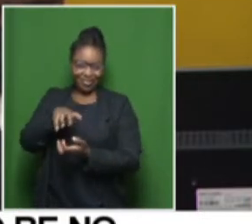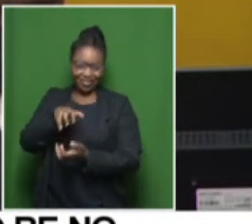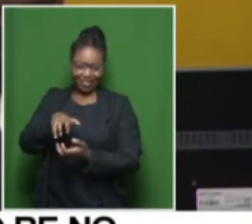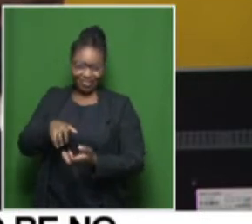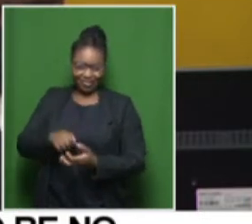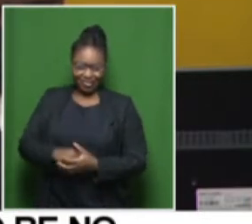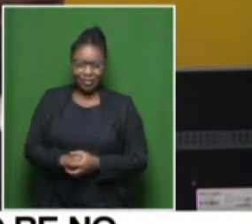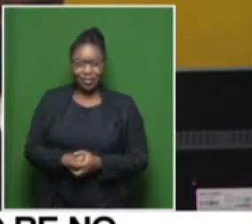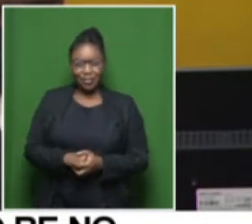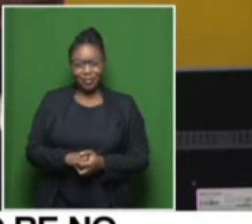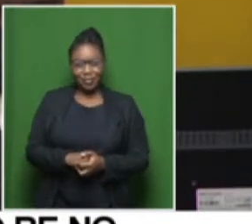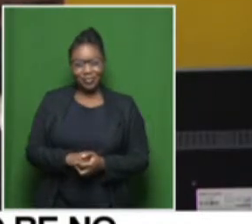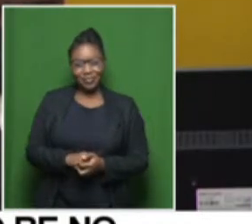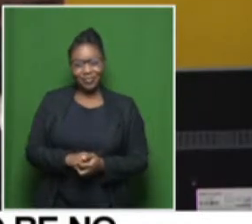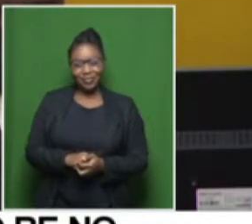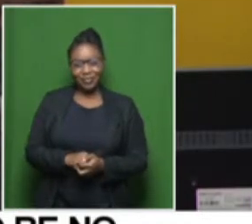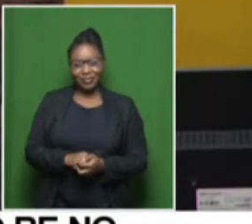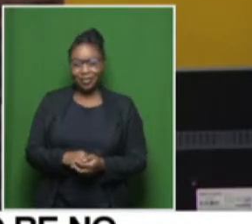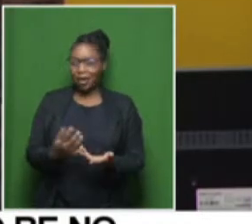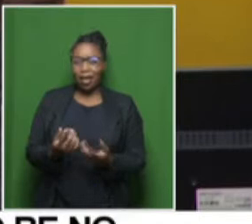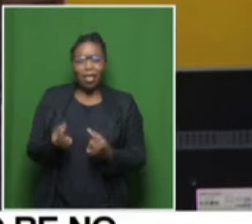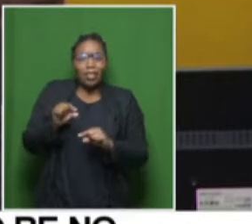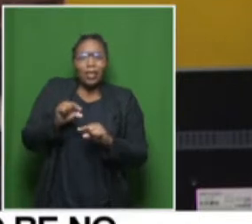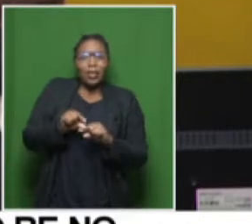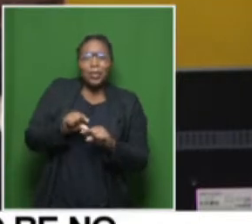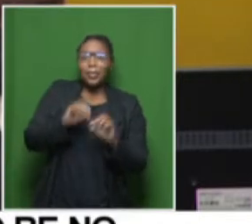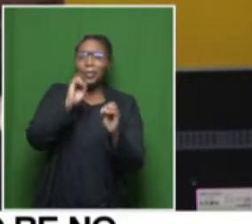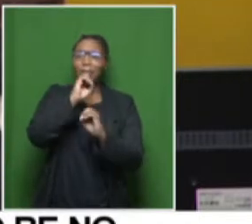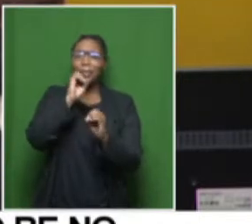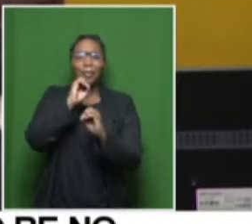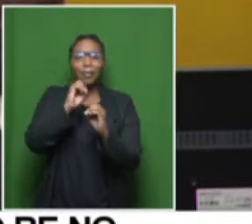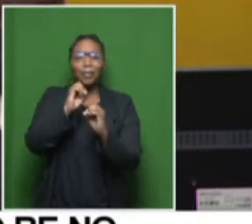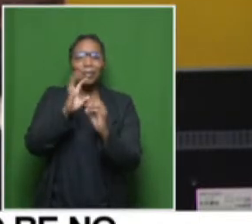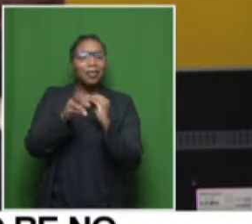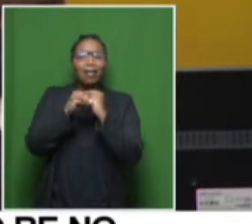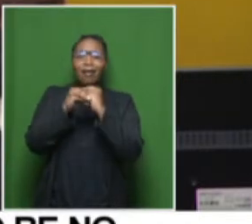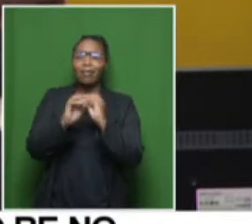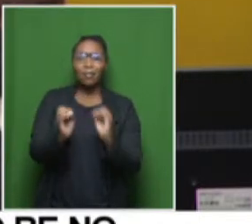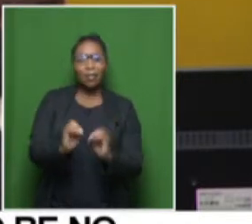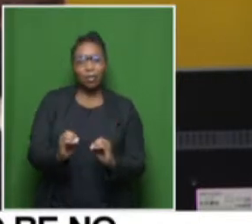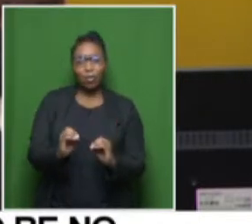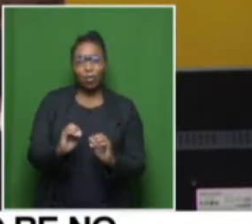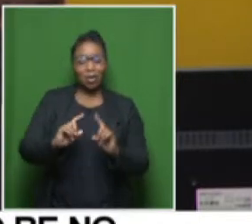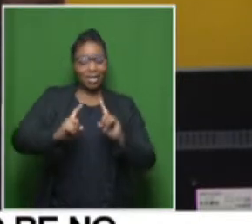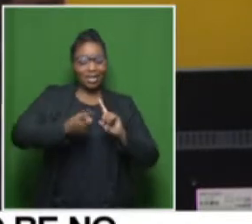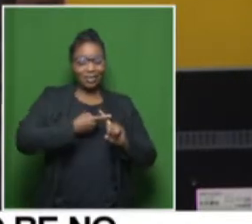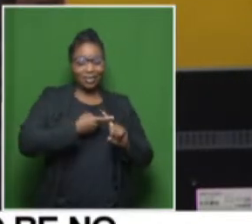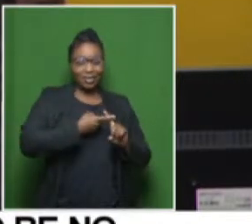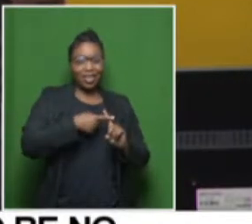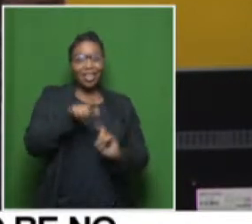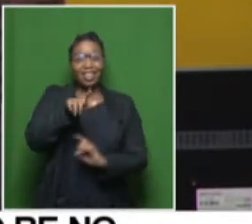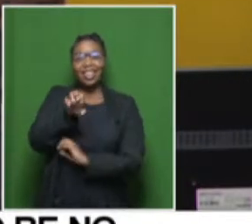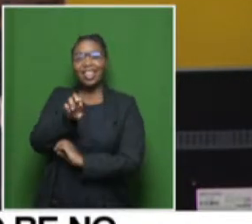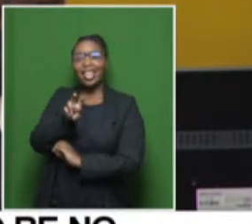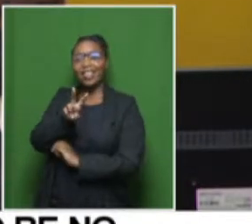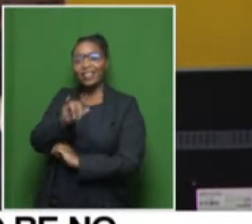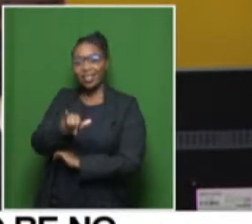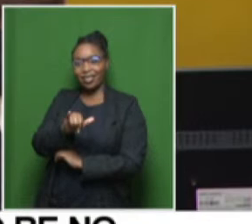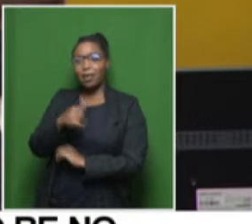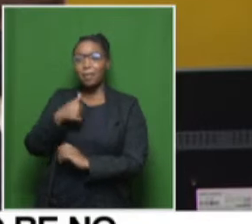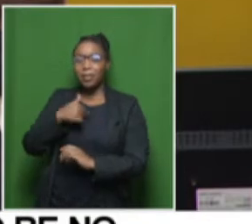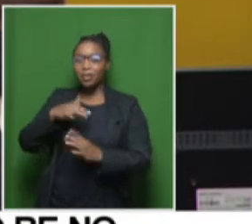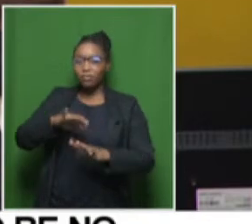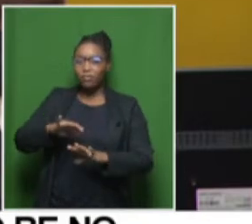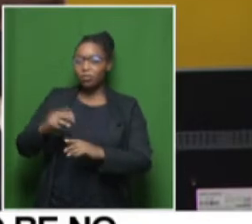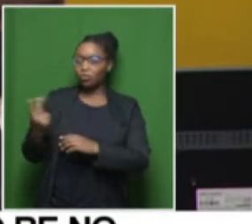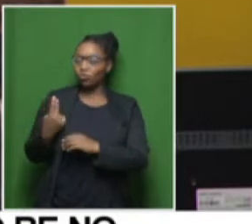There is no increase on the accident levy. I've made the point between myself and